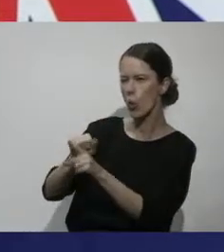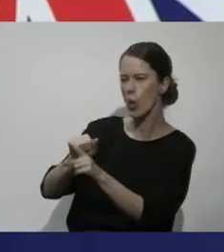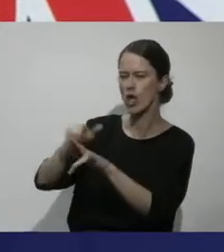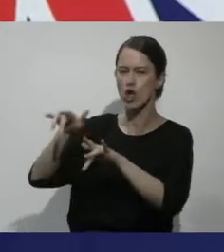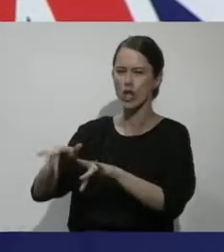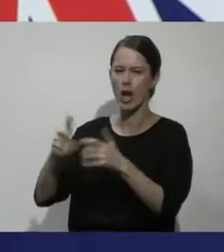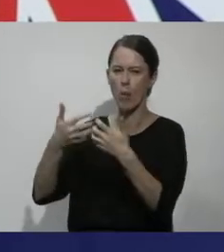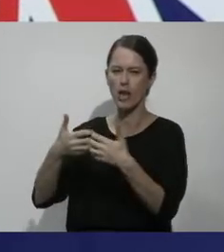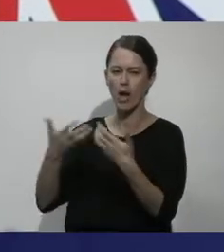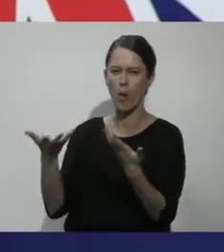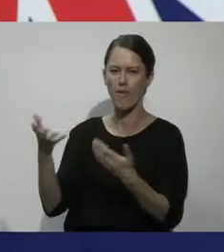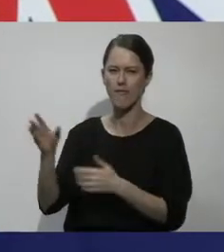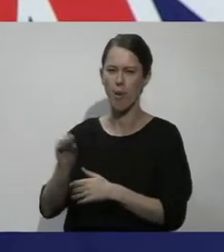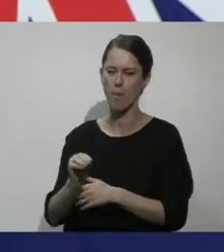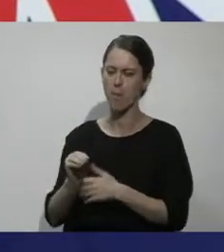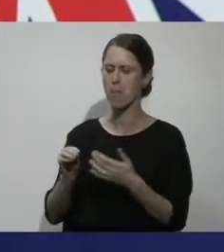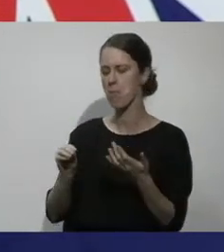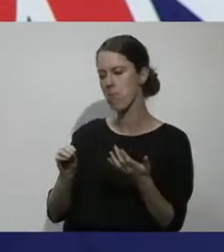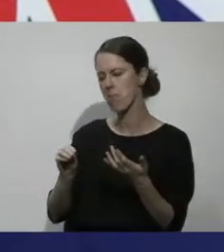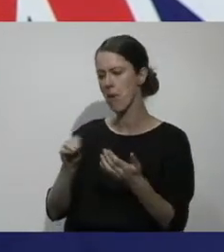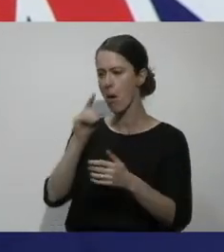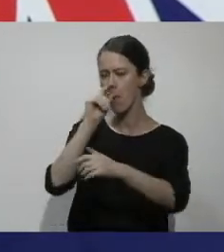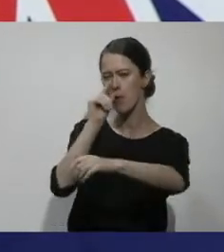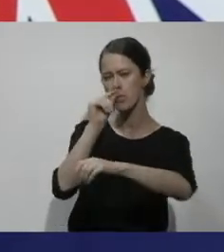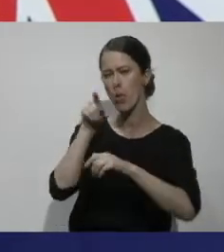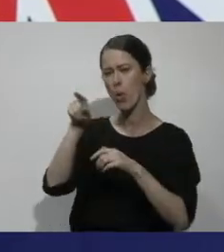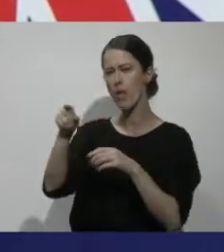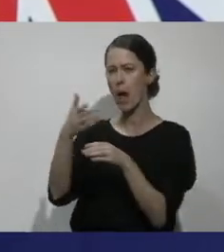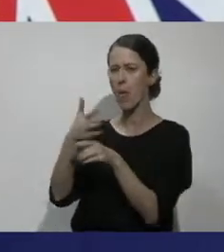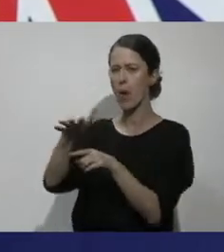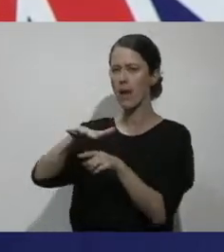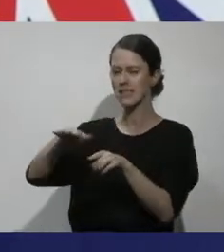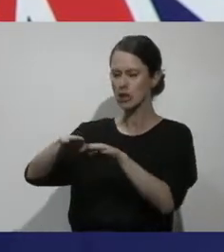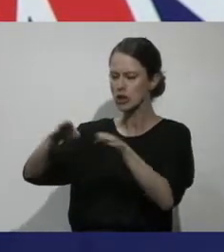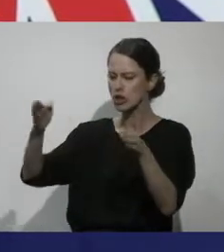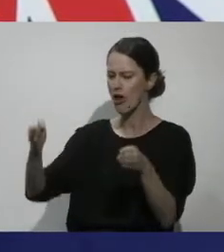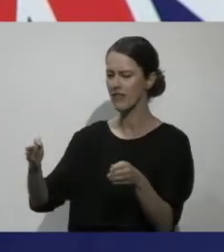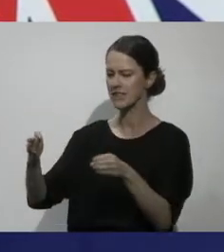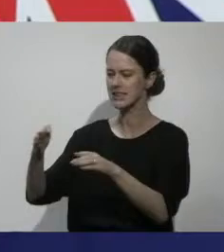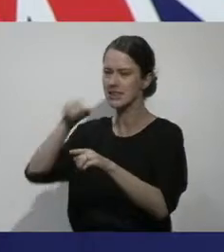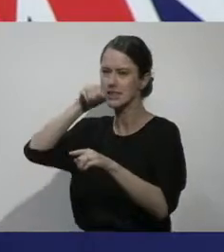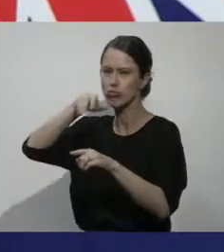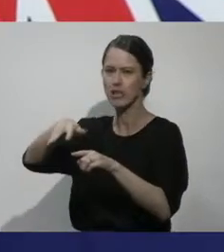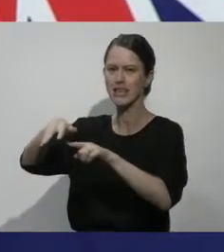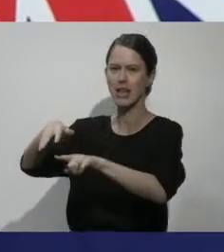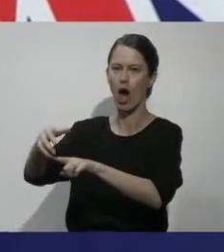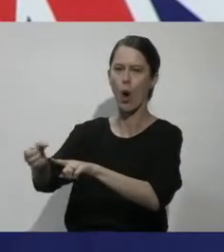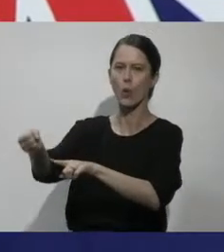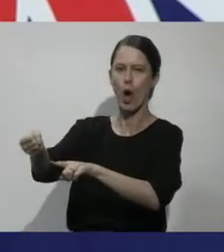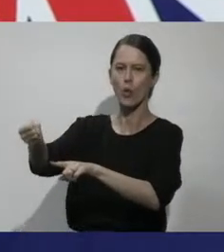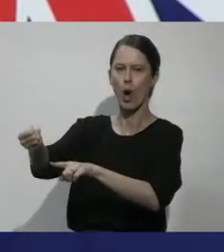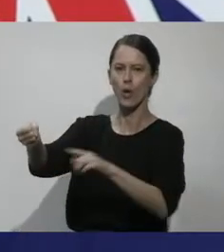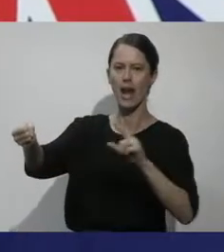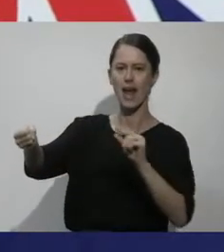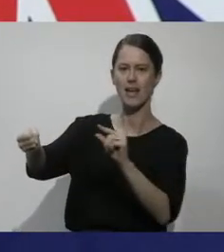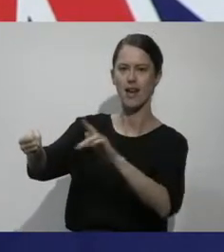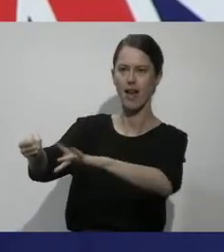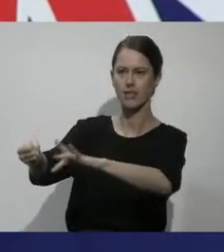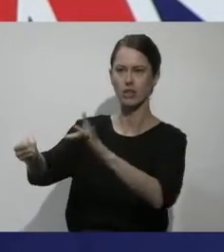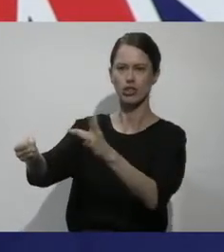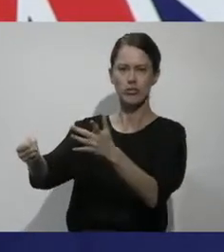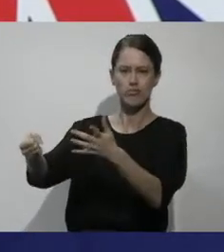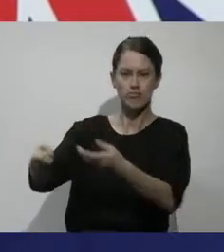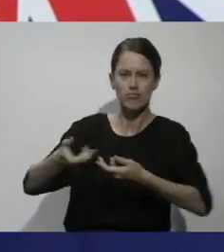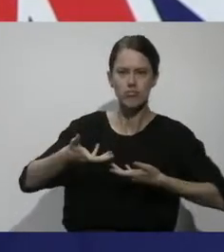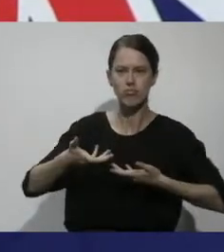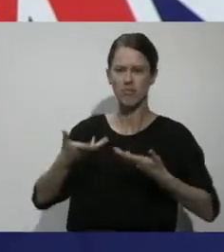point whether or not surfaces are in play or whether or not there was a connection through that supply chain as yet. We continue to pursue that,